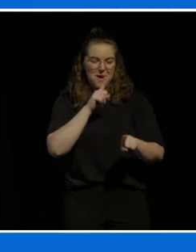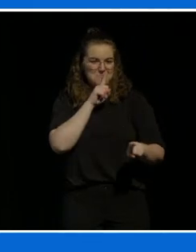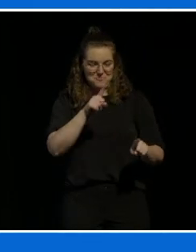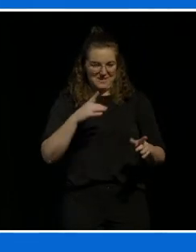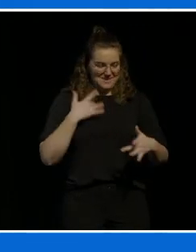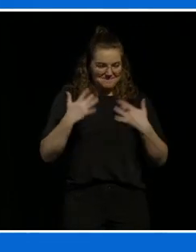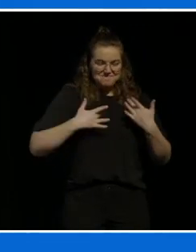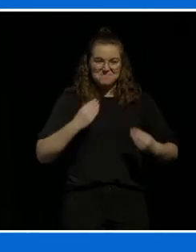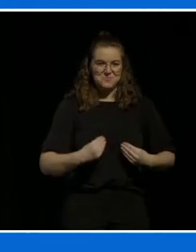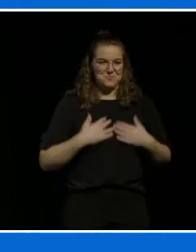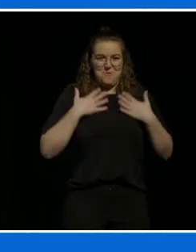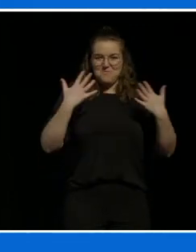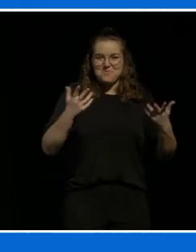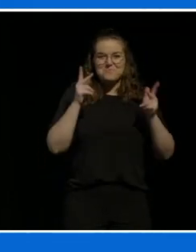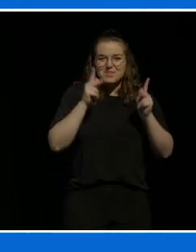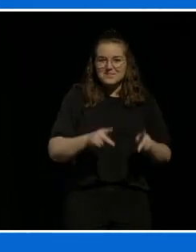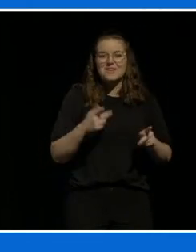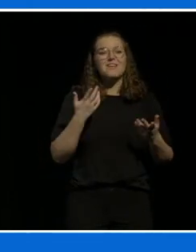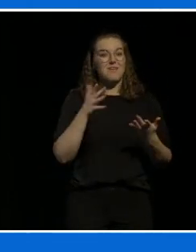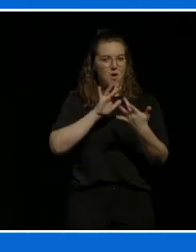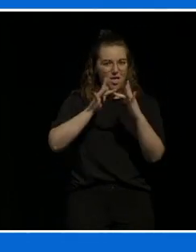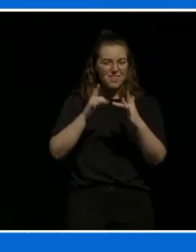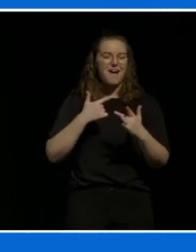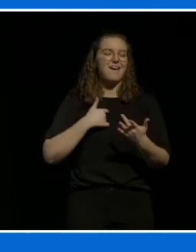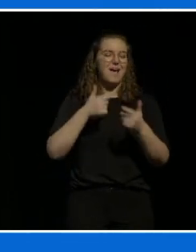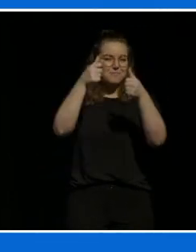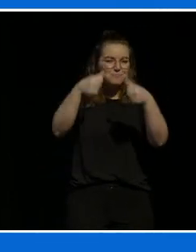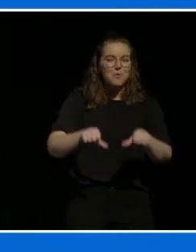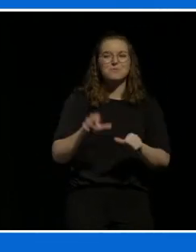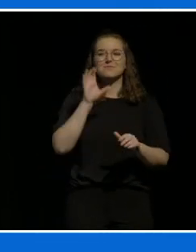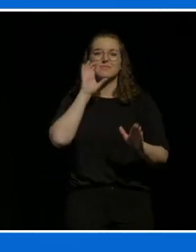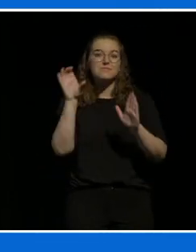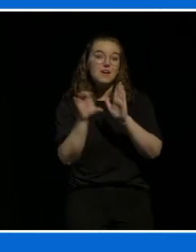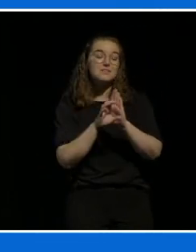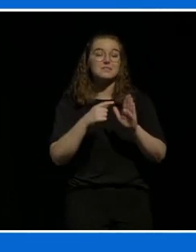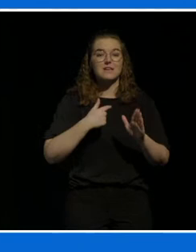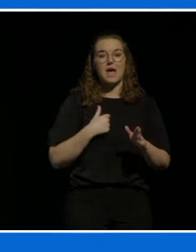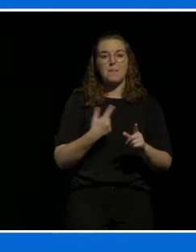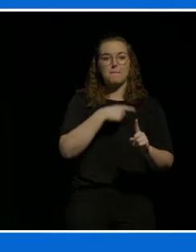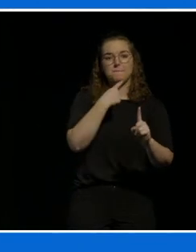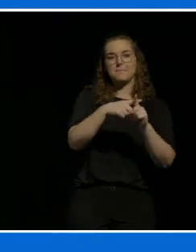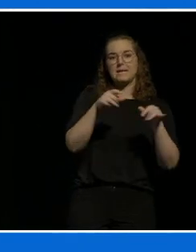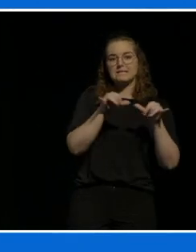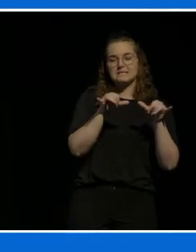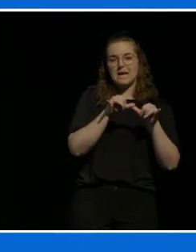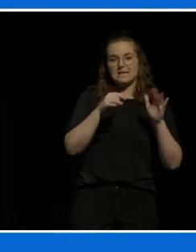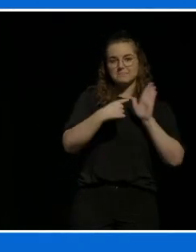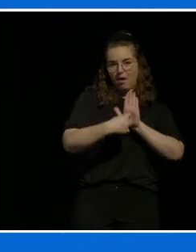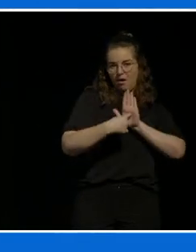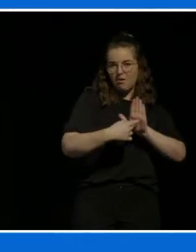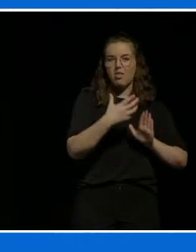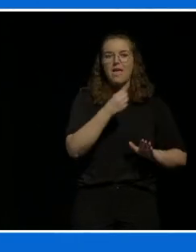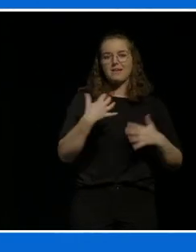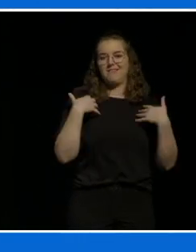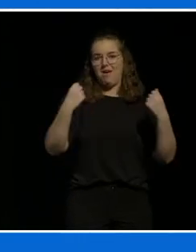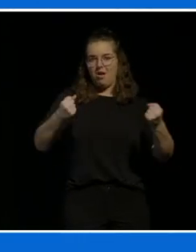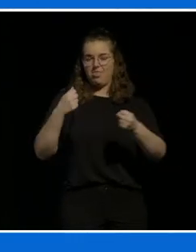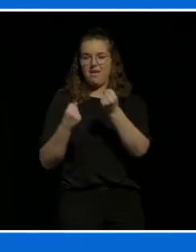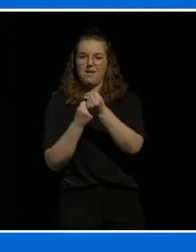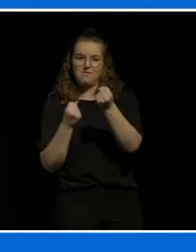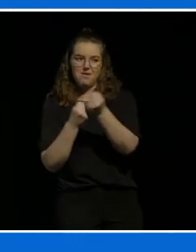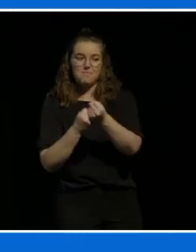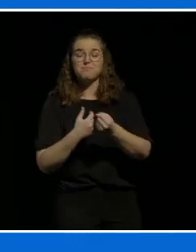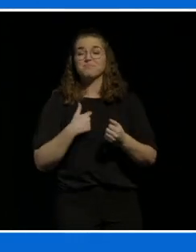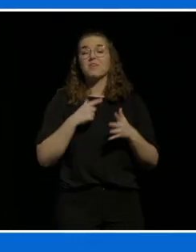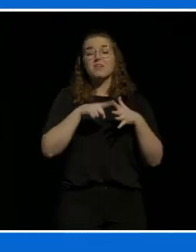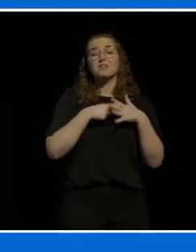person, and I share that journey online. I'm a photographer, a plus-size model, and a health advocate. I started sharing